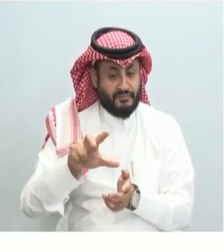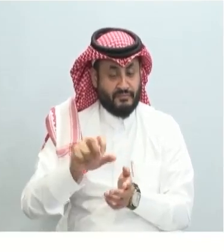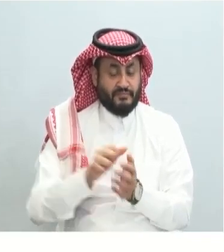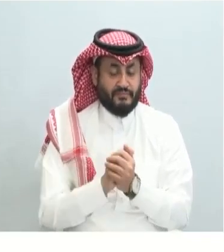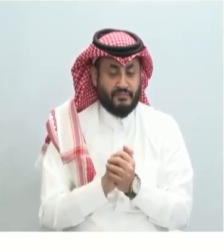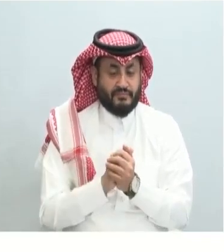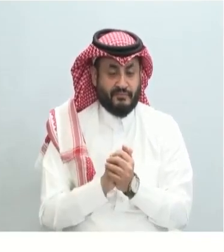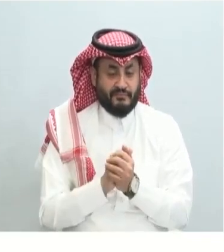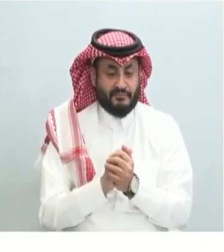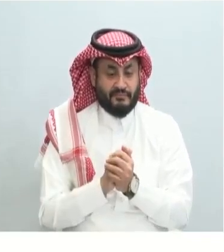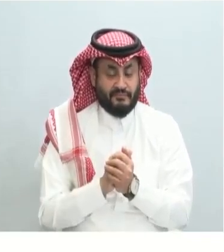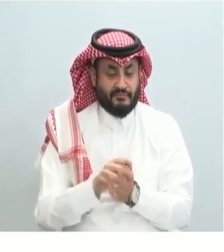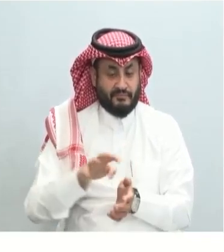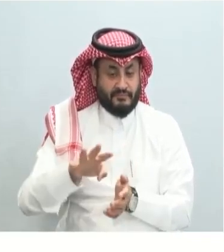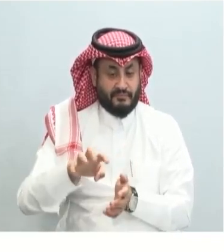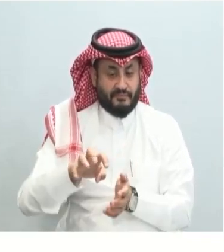30,